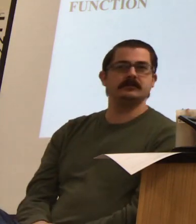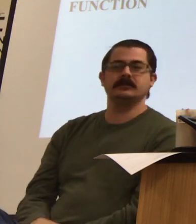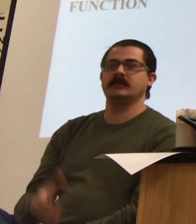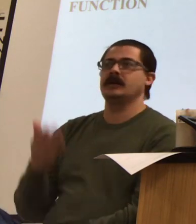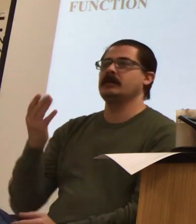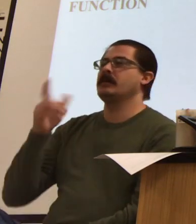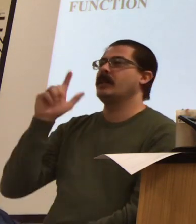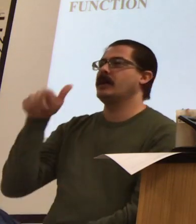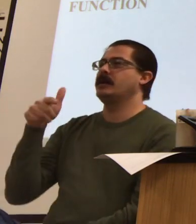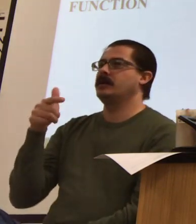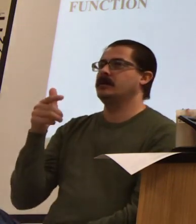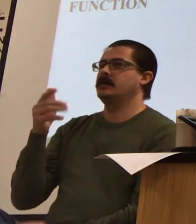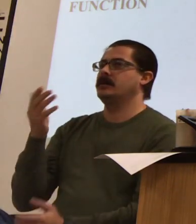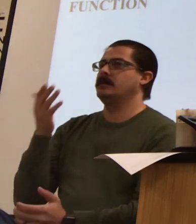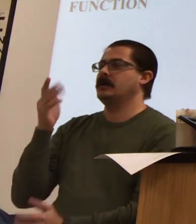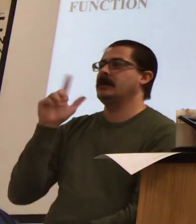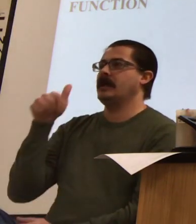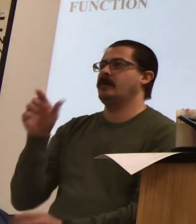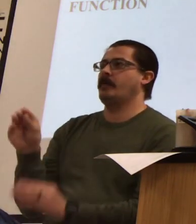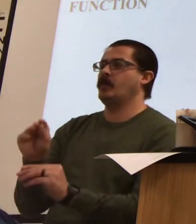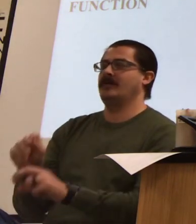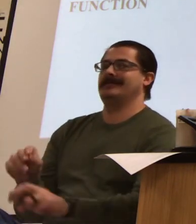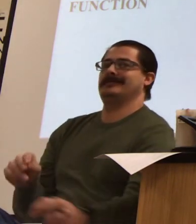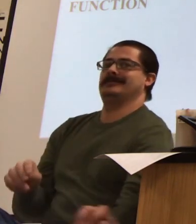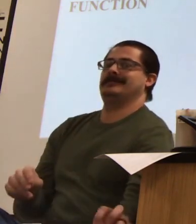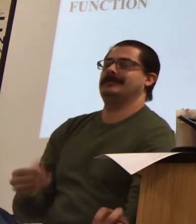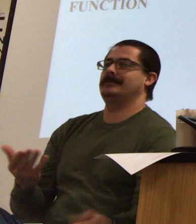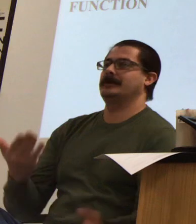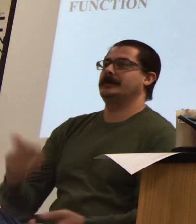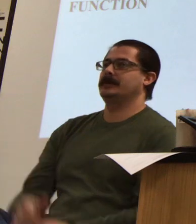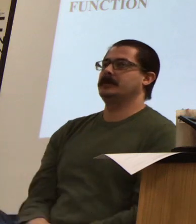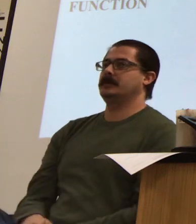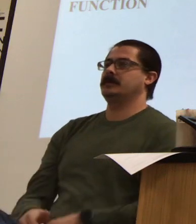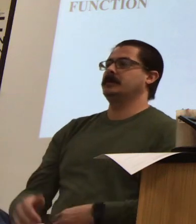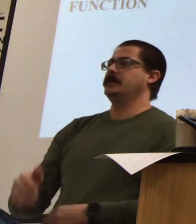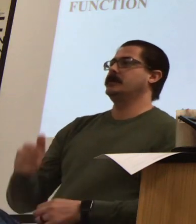human body by region.